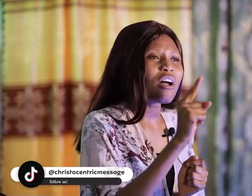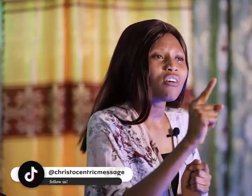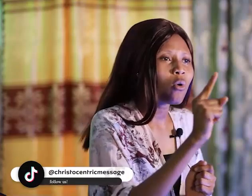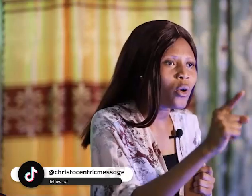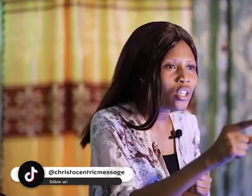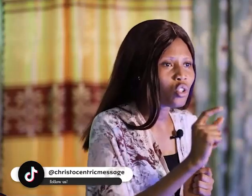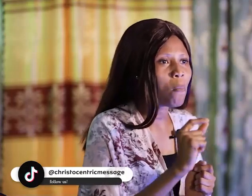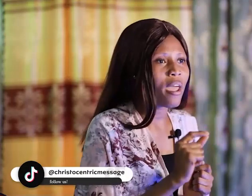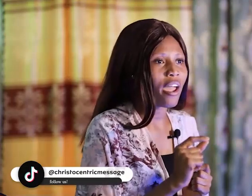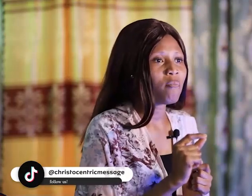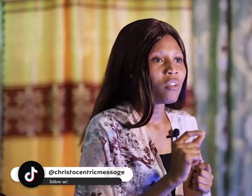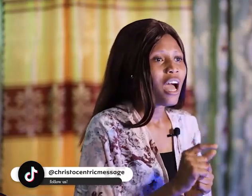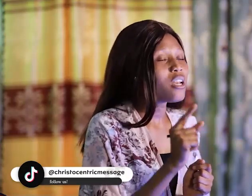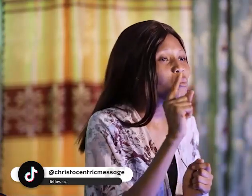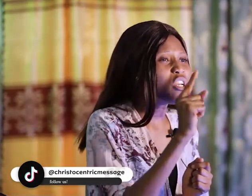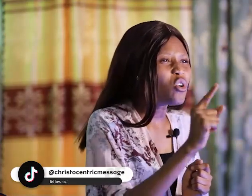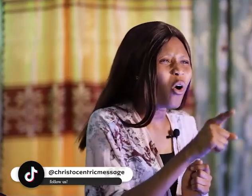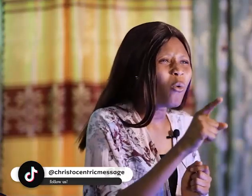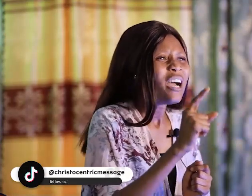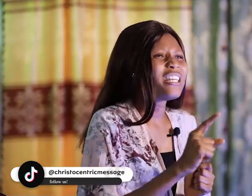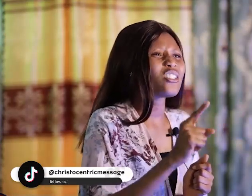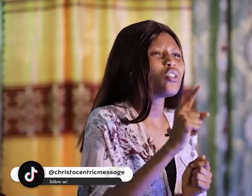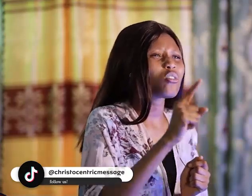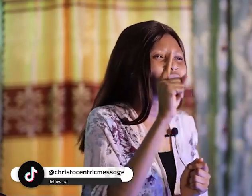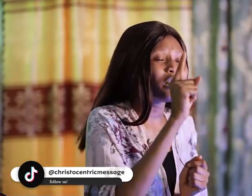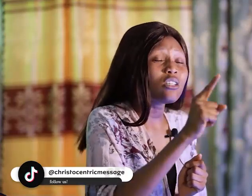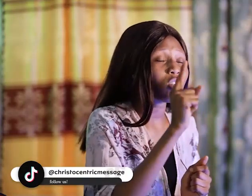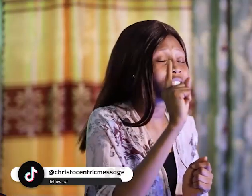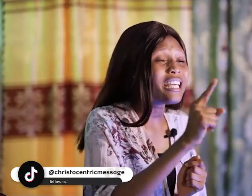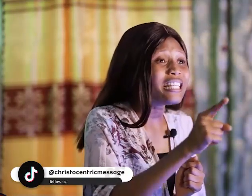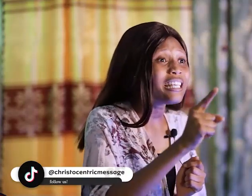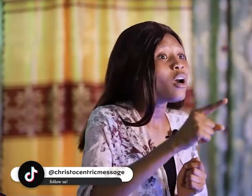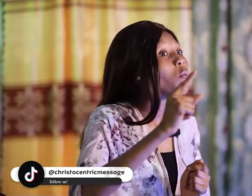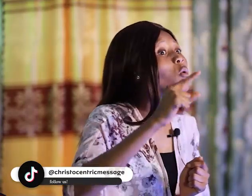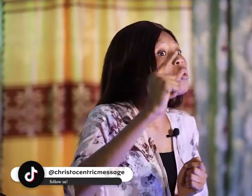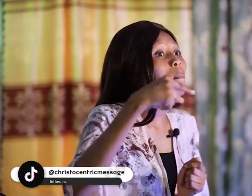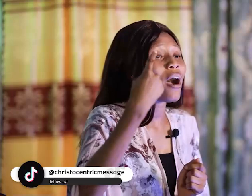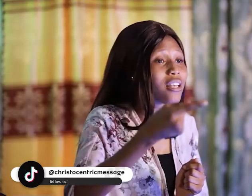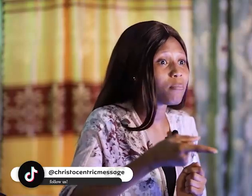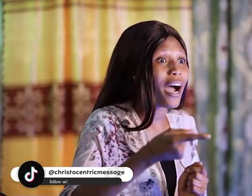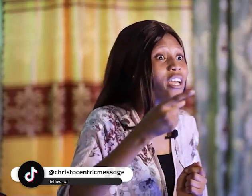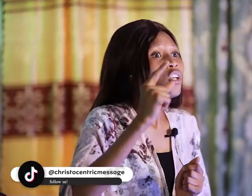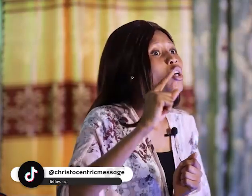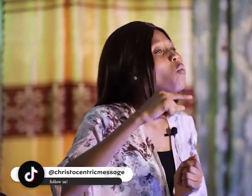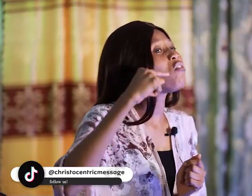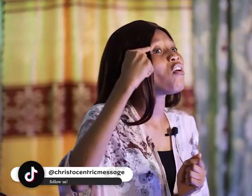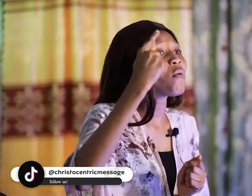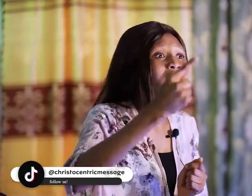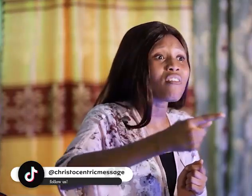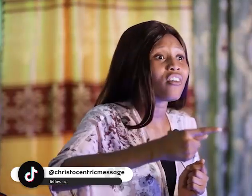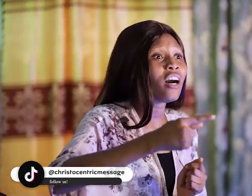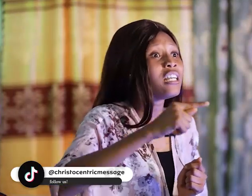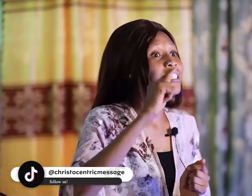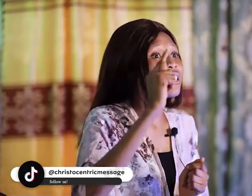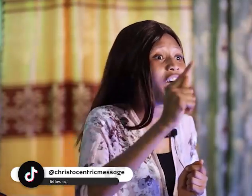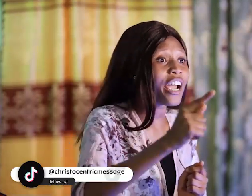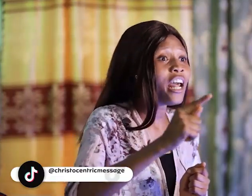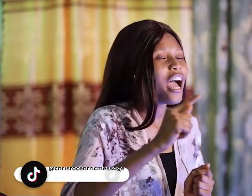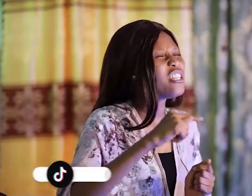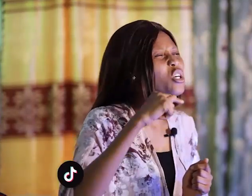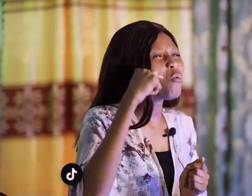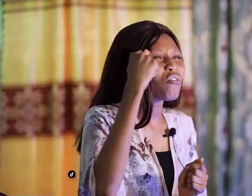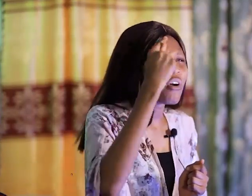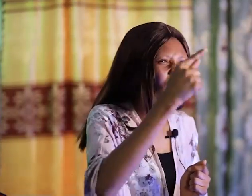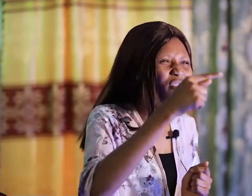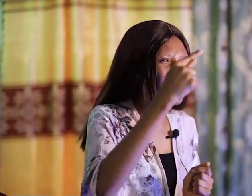are forever going to bear. And we know that your season will not pass by. You will forever